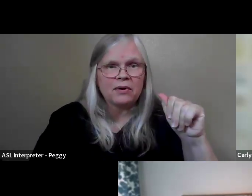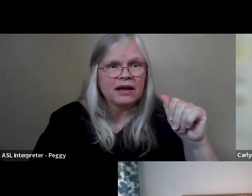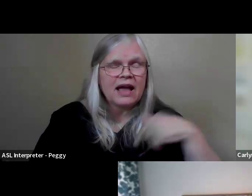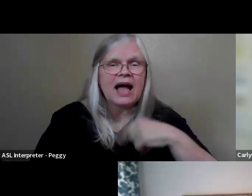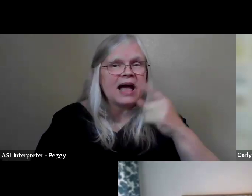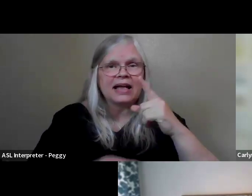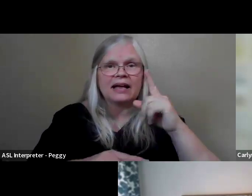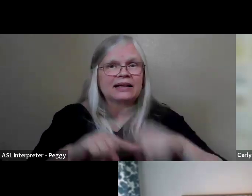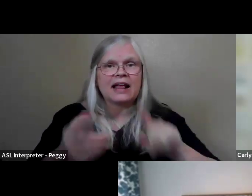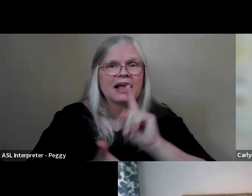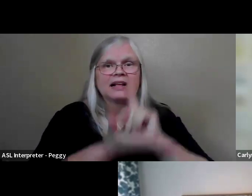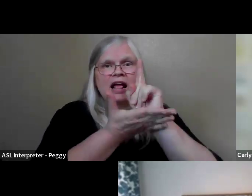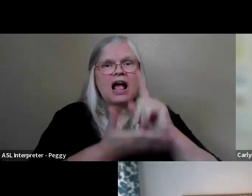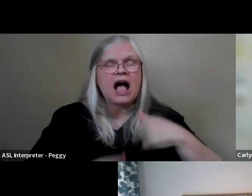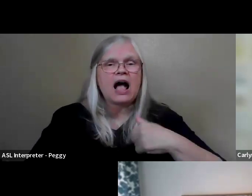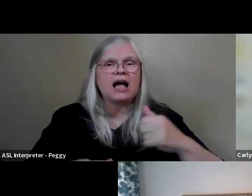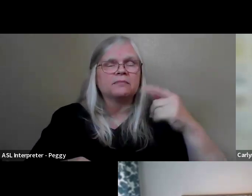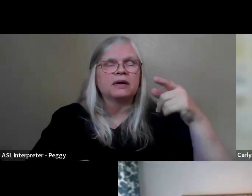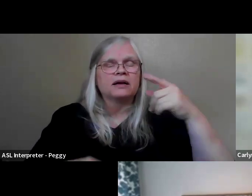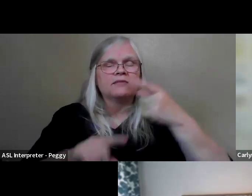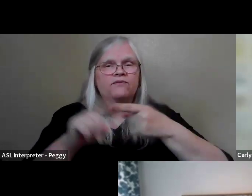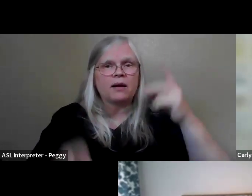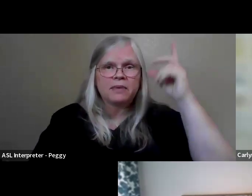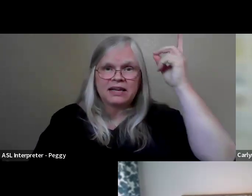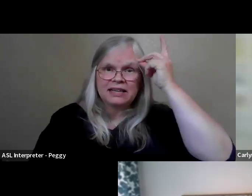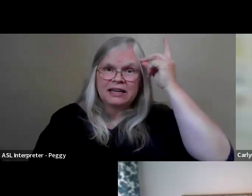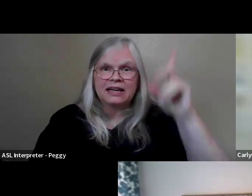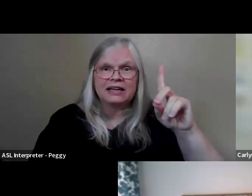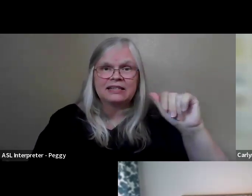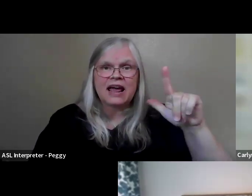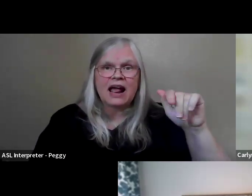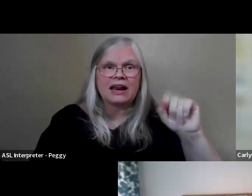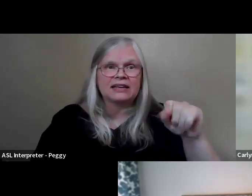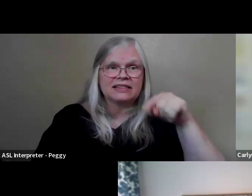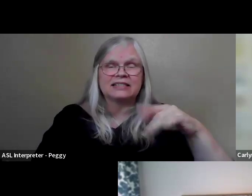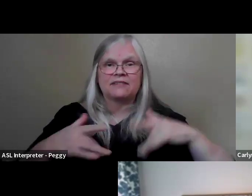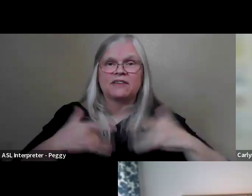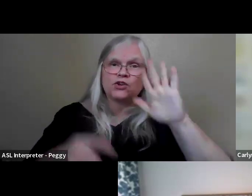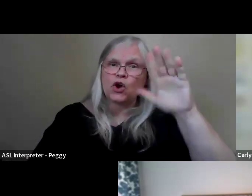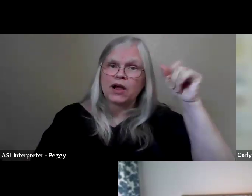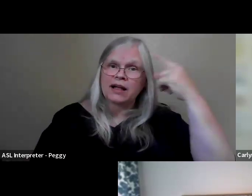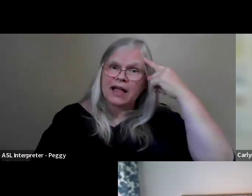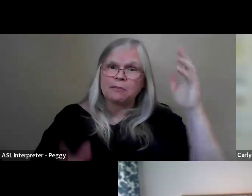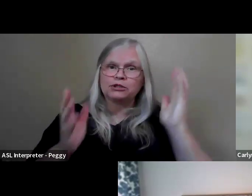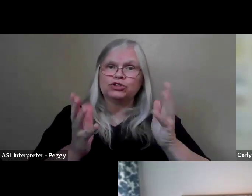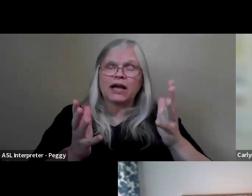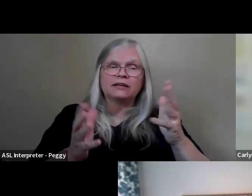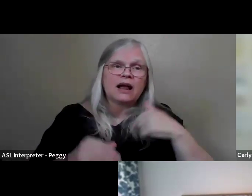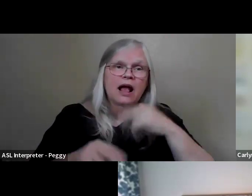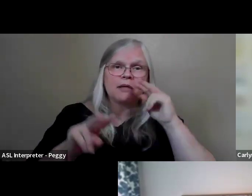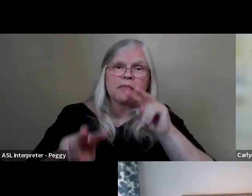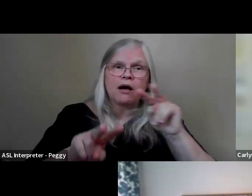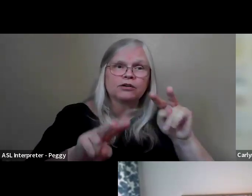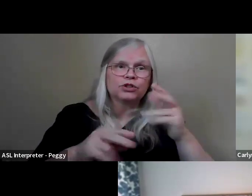special privilege. I'm actually based in Dallas, but I love this event, your Capital Chats, because I monitor and